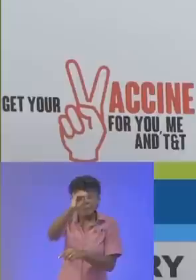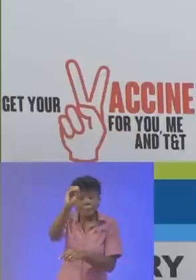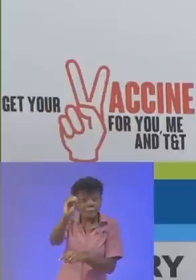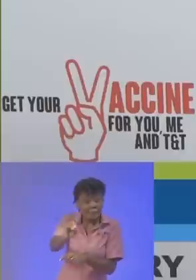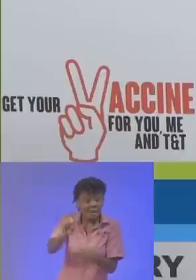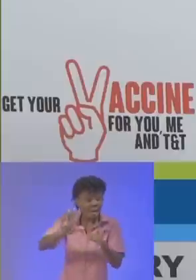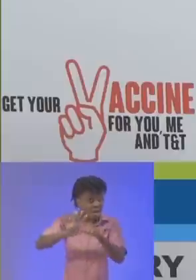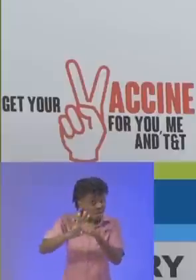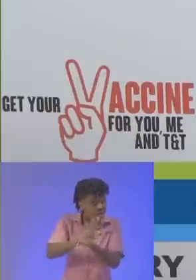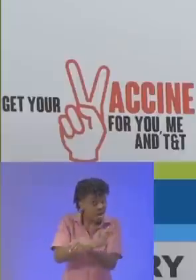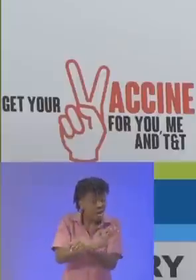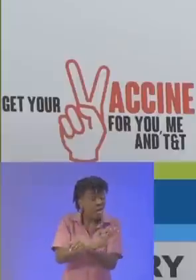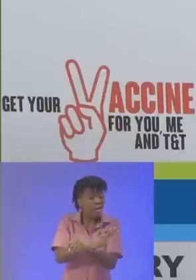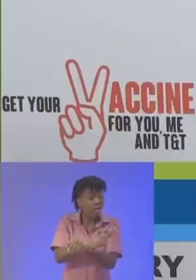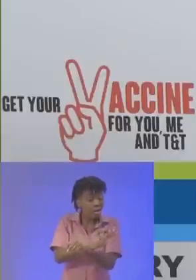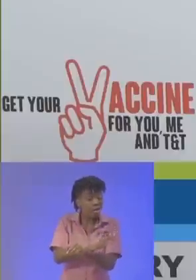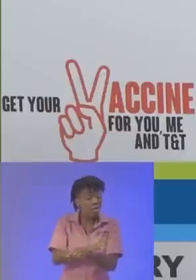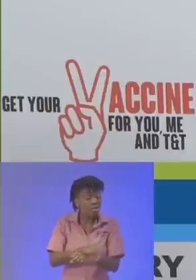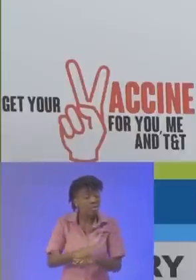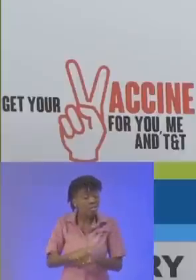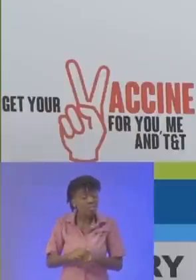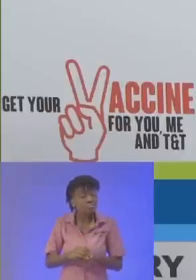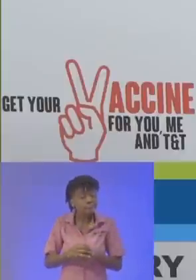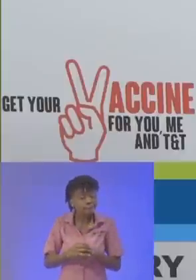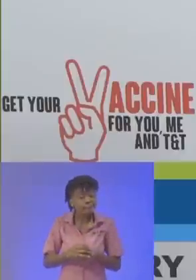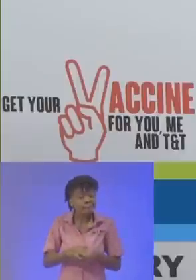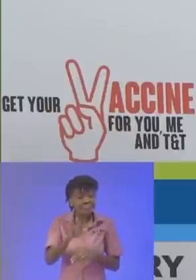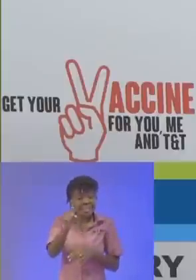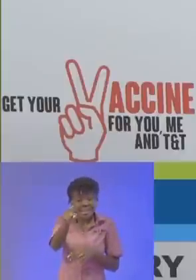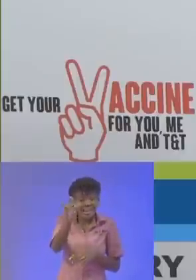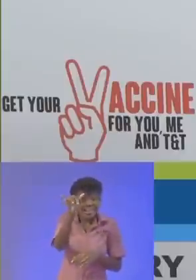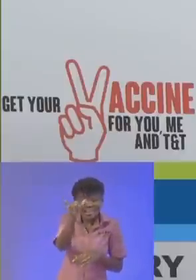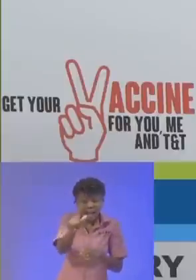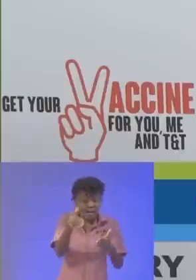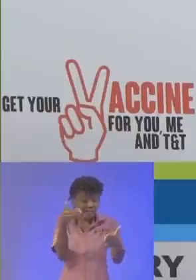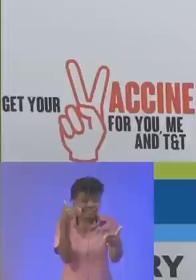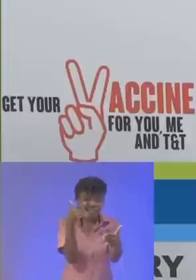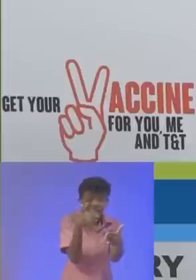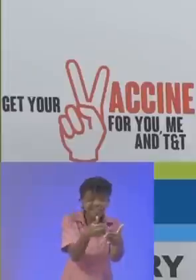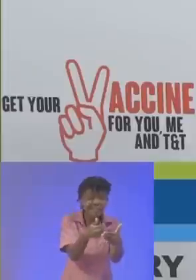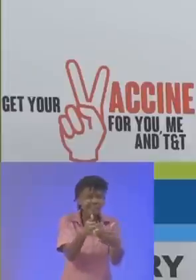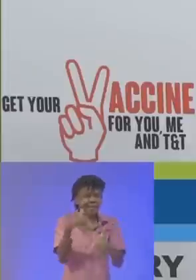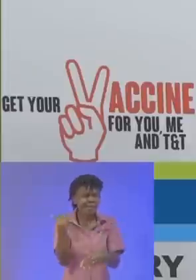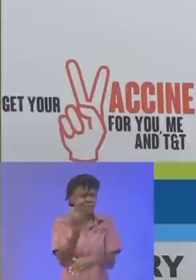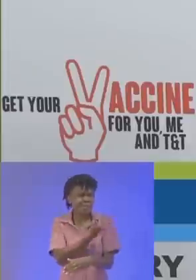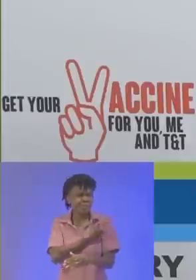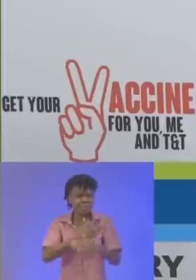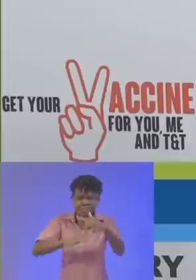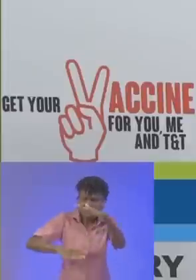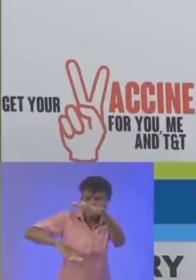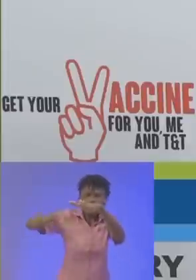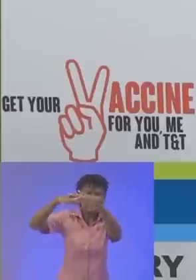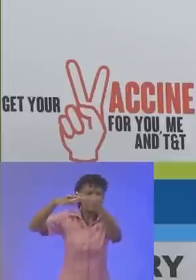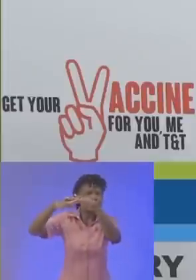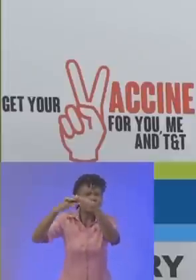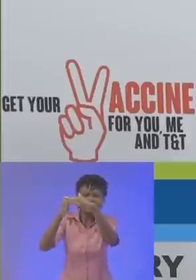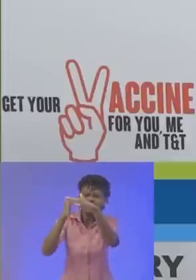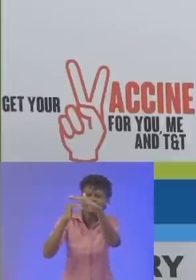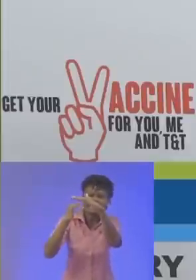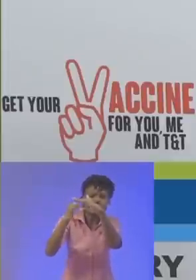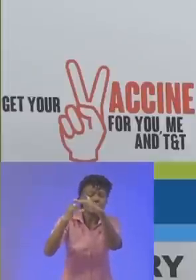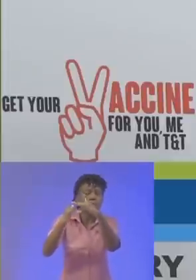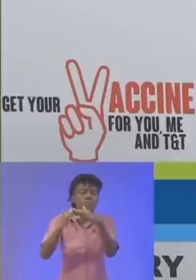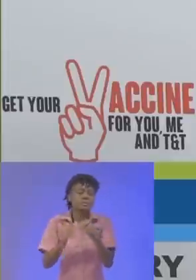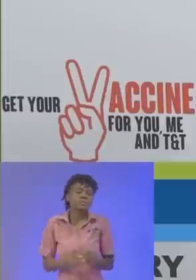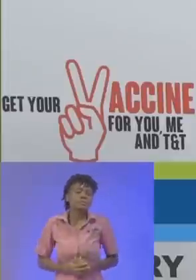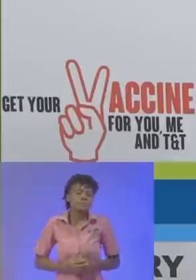critical zone, our critical threshold in the parallel healthcare system. Since then, the